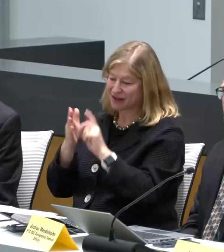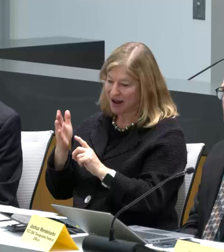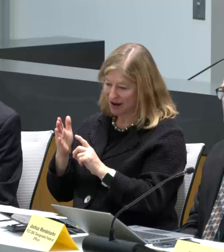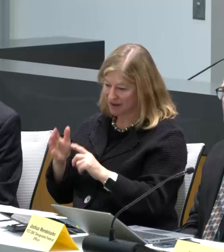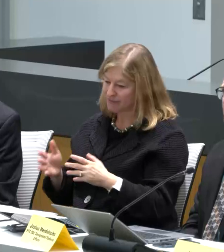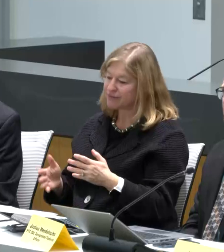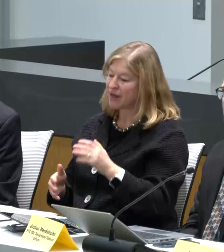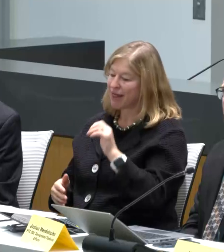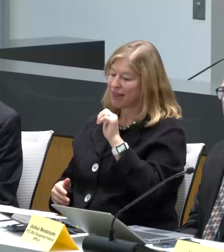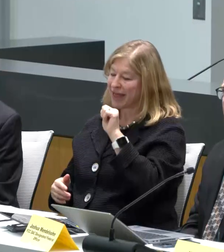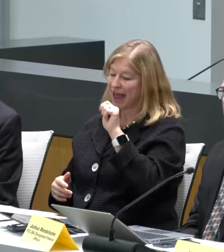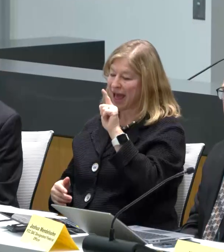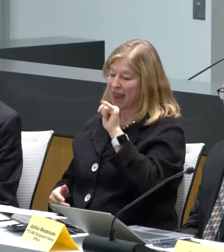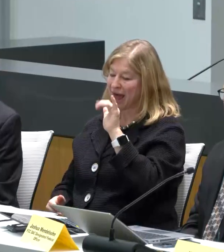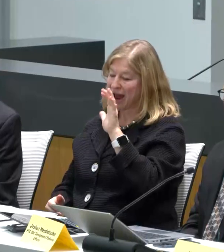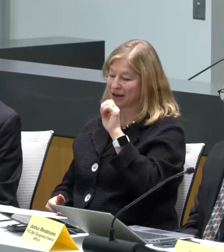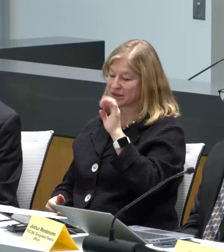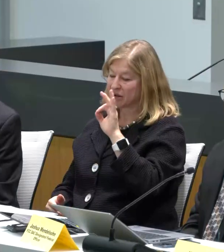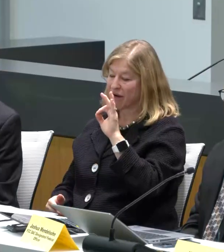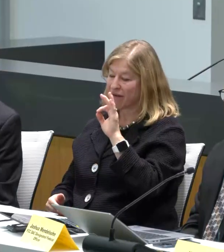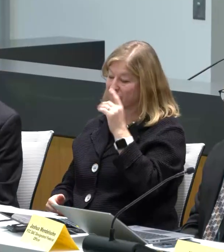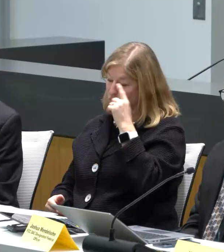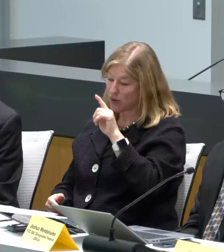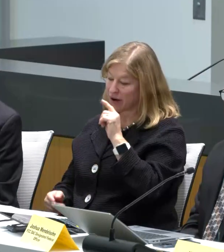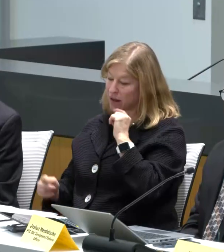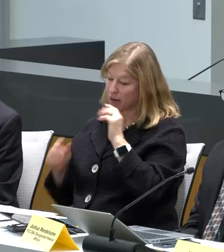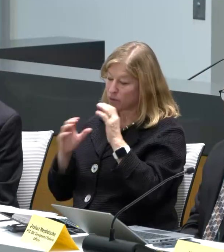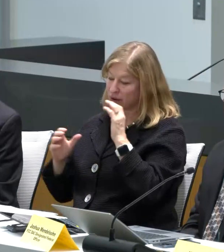to be redesigned.